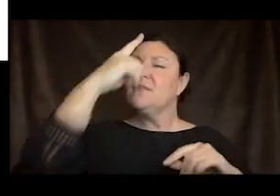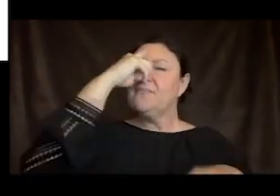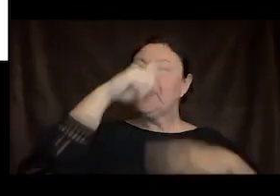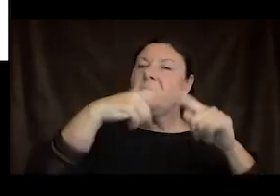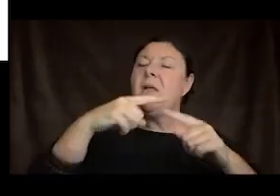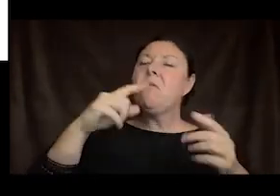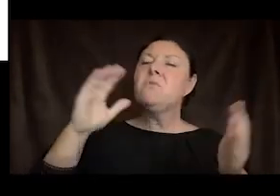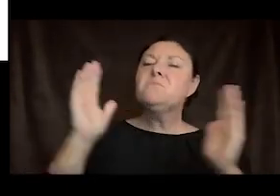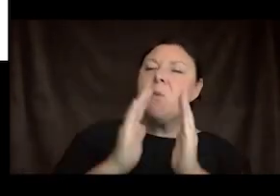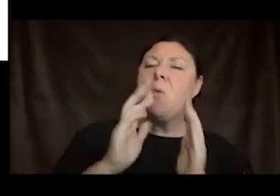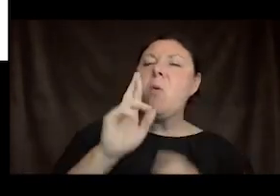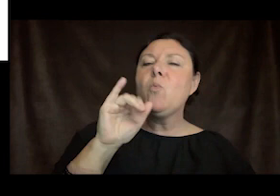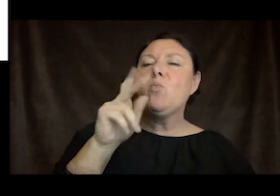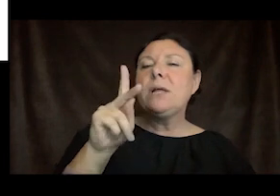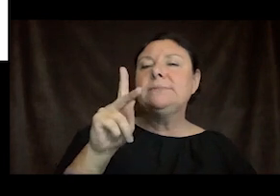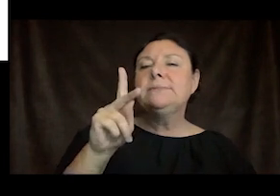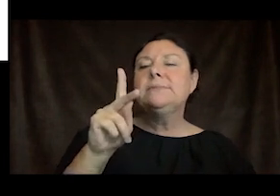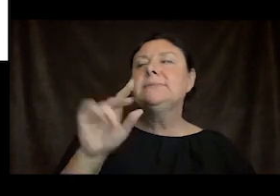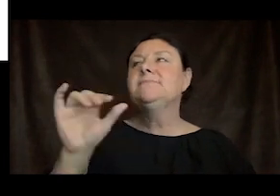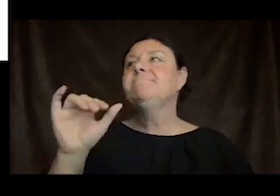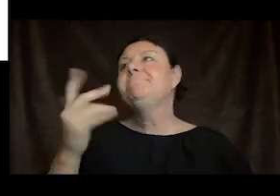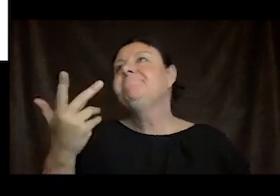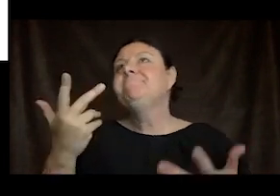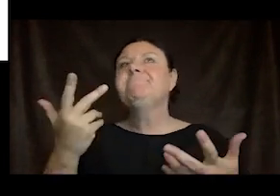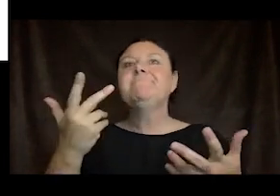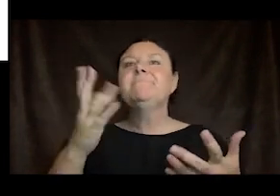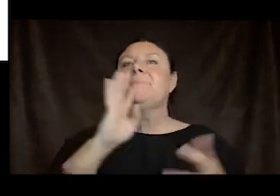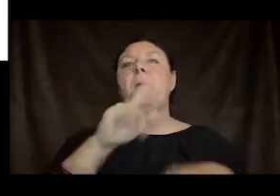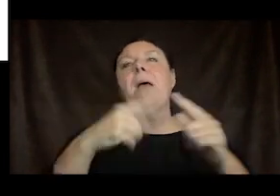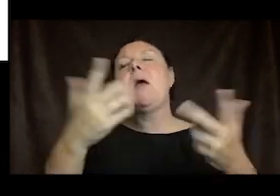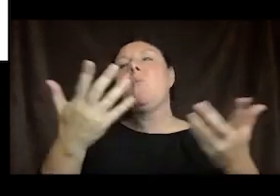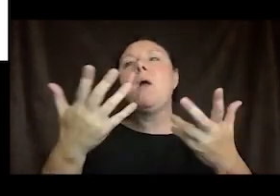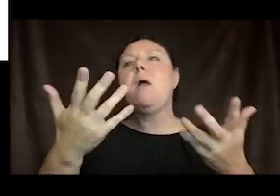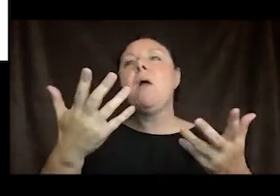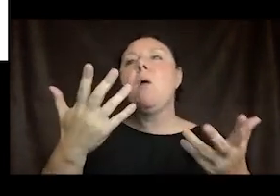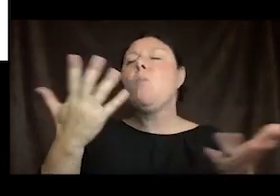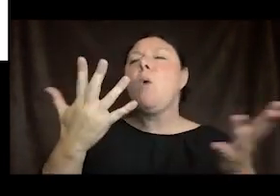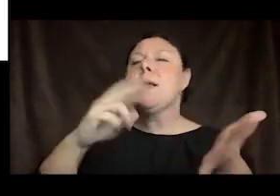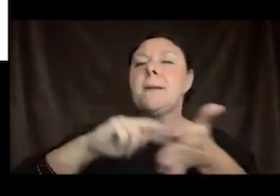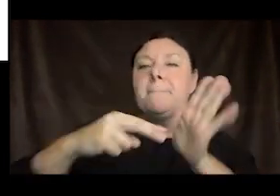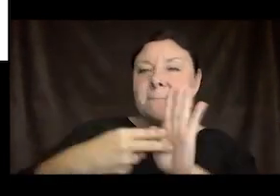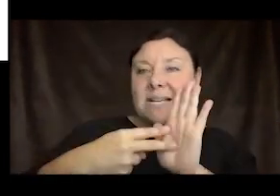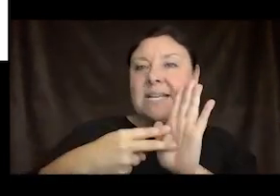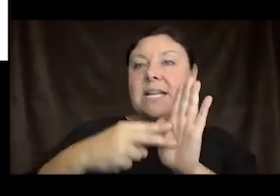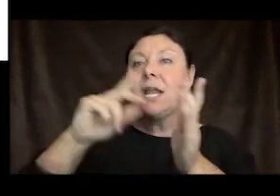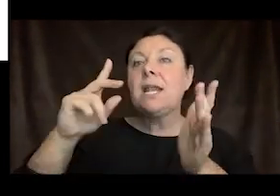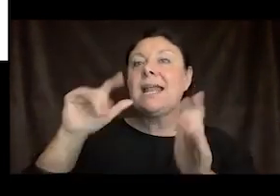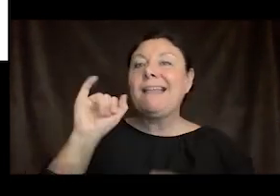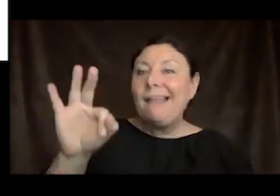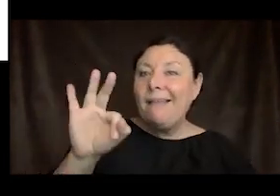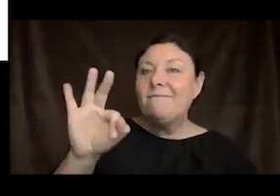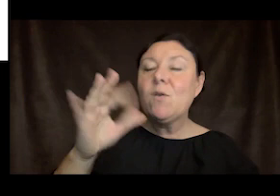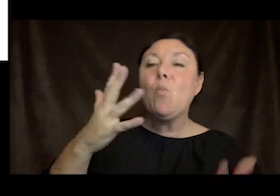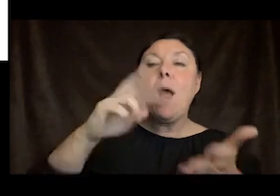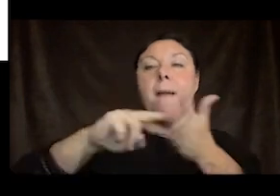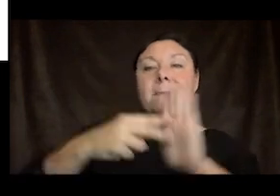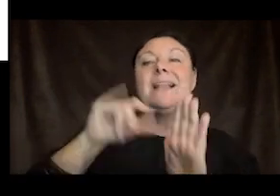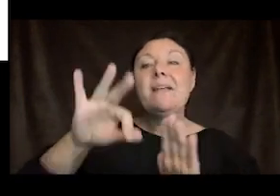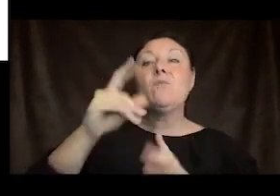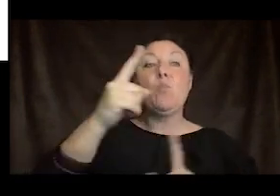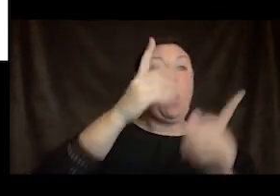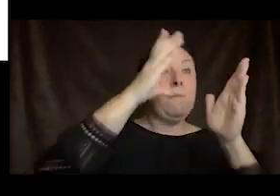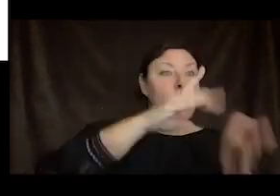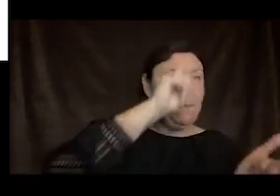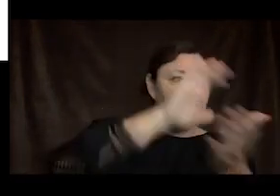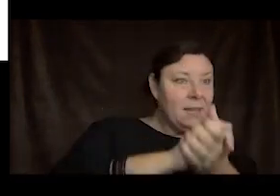risk activity or conversation to just talk about, well, what does it mean when one person believes one